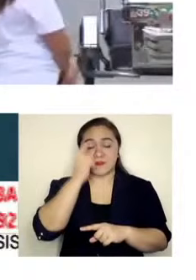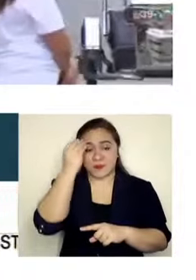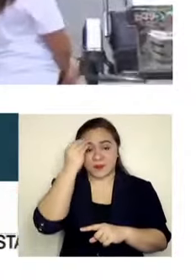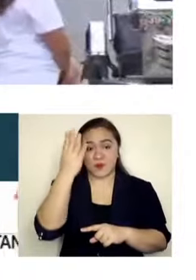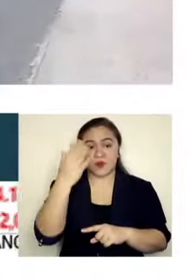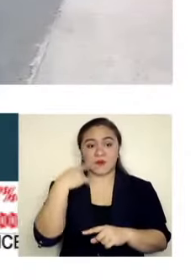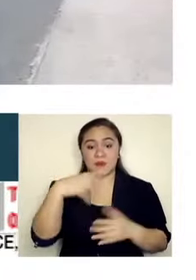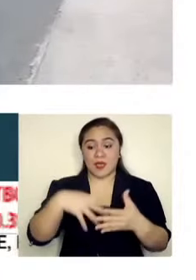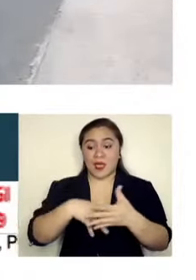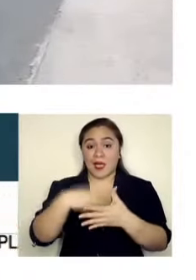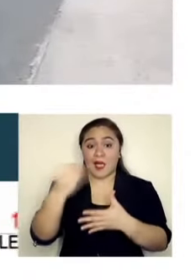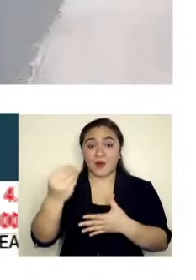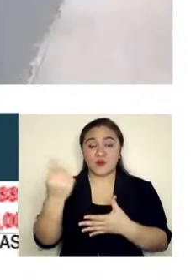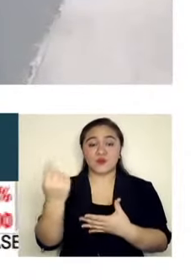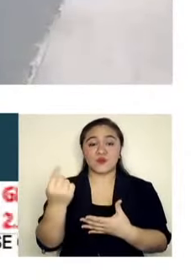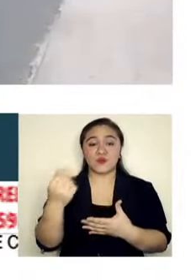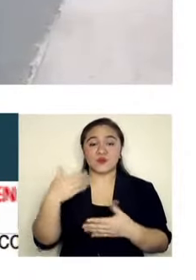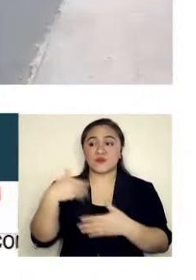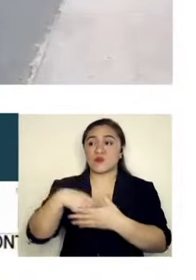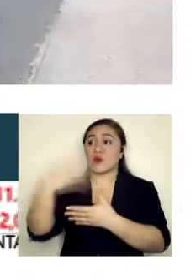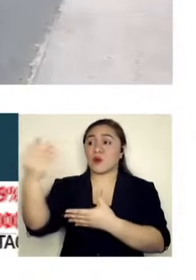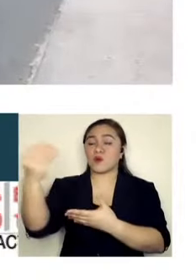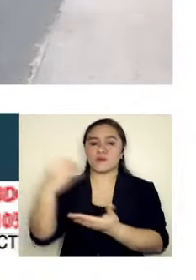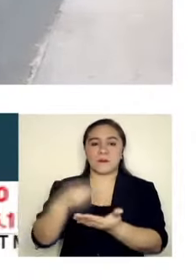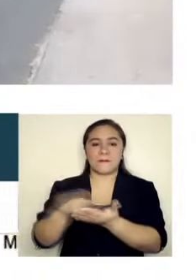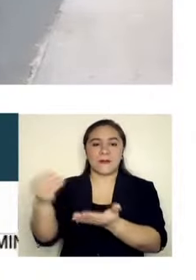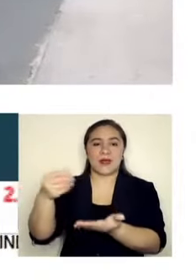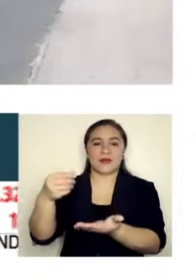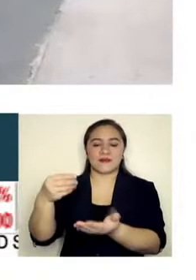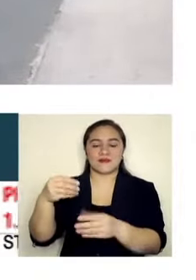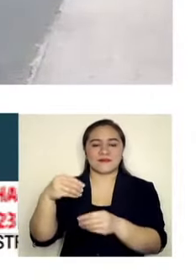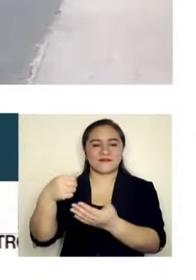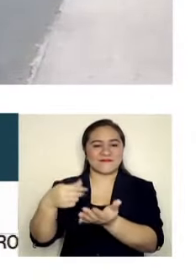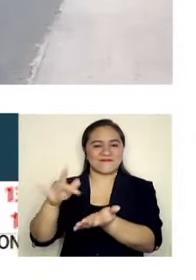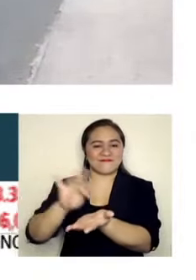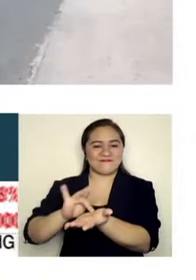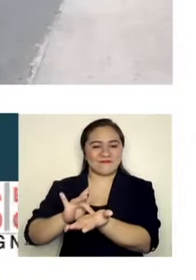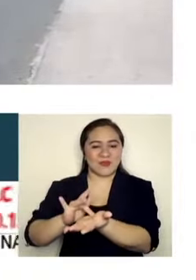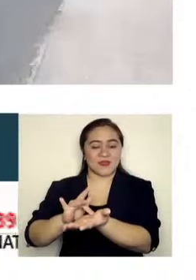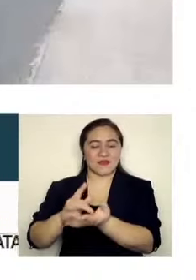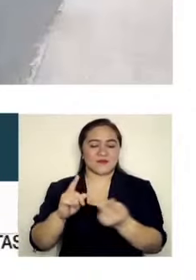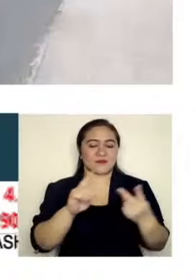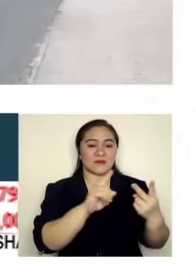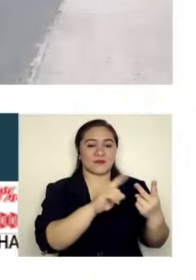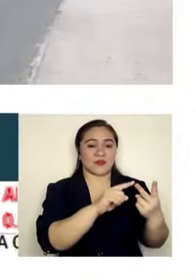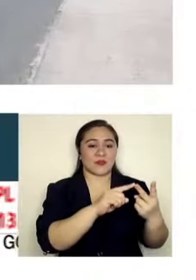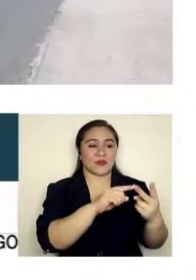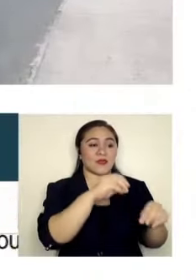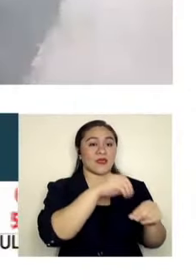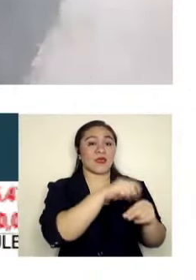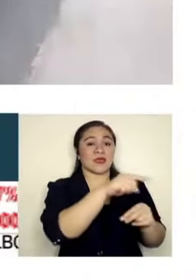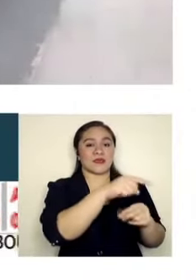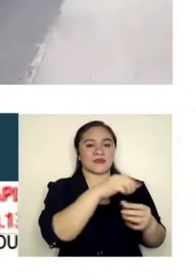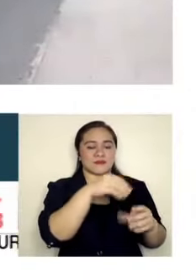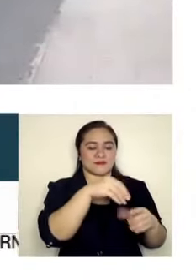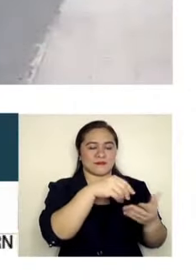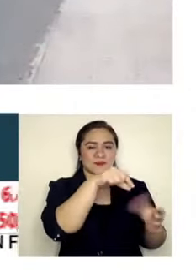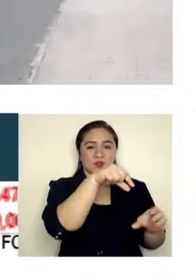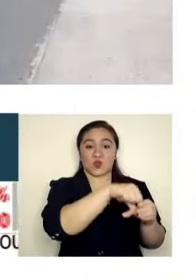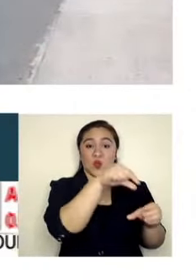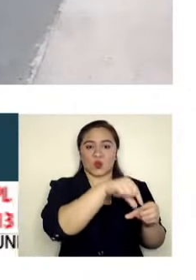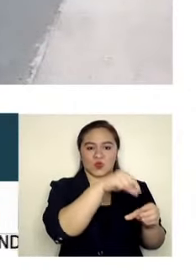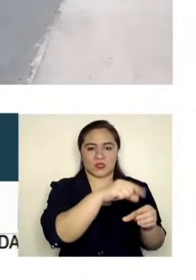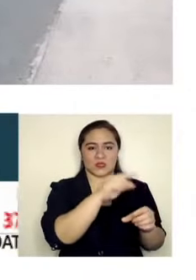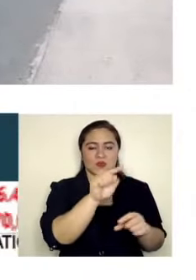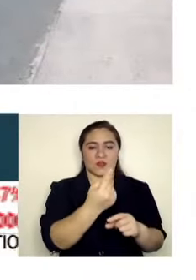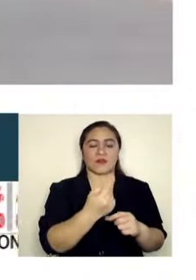two things, going to the pharmacies and to the groceries. And these are all enclosed areas. Mm-hmm. So if you